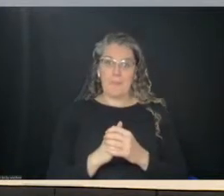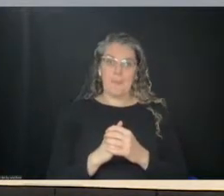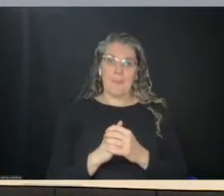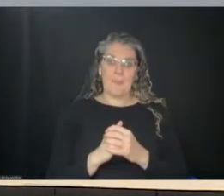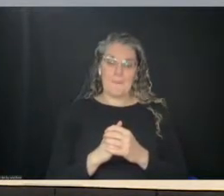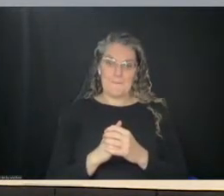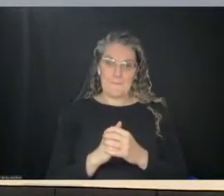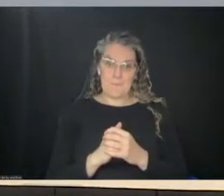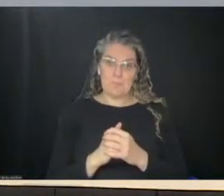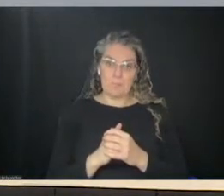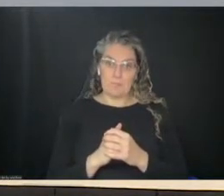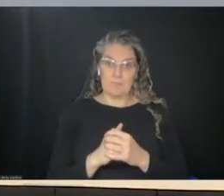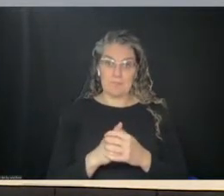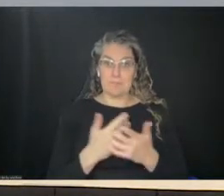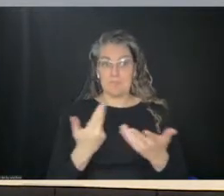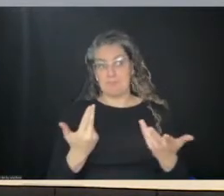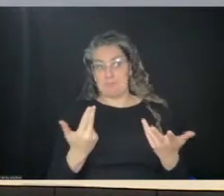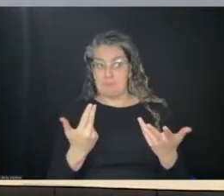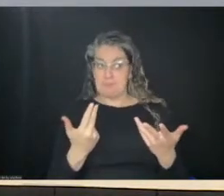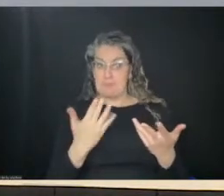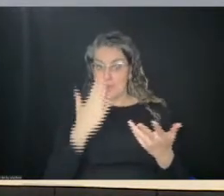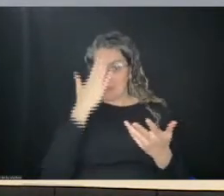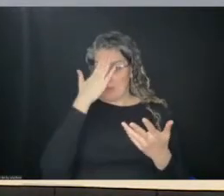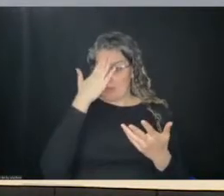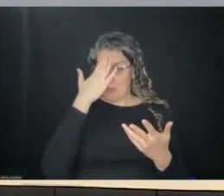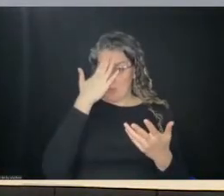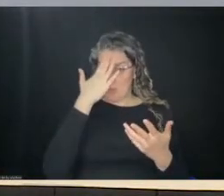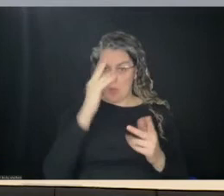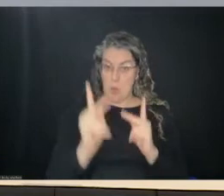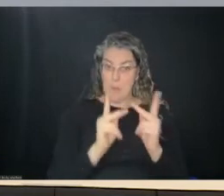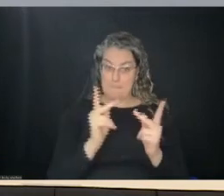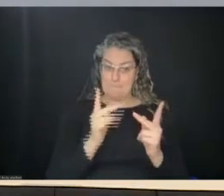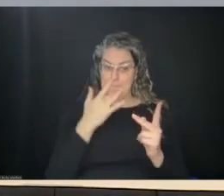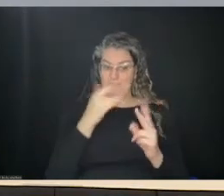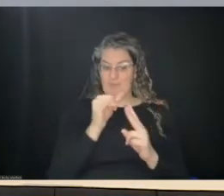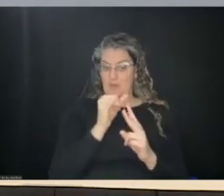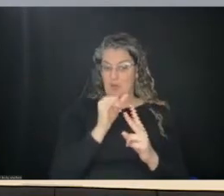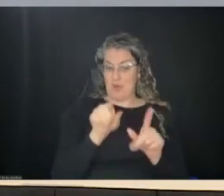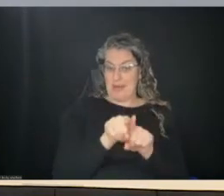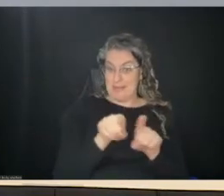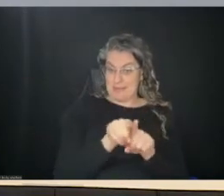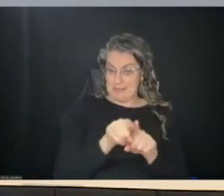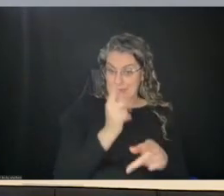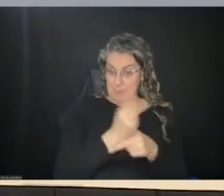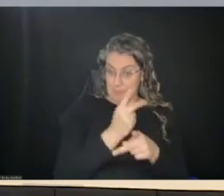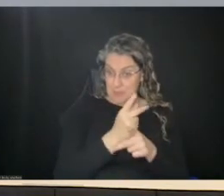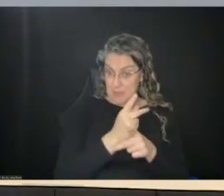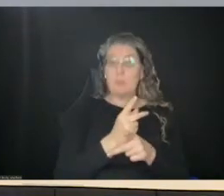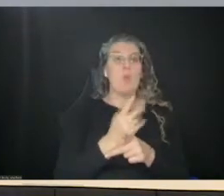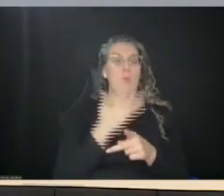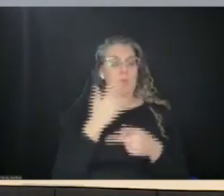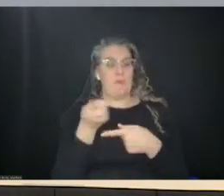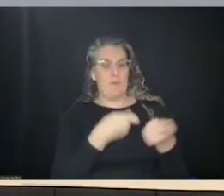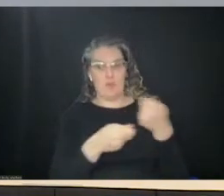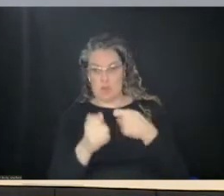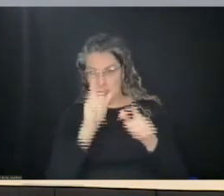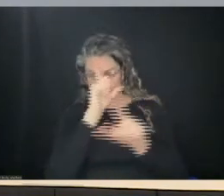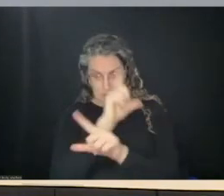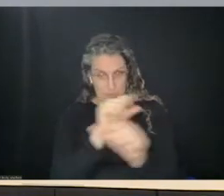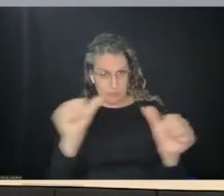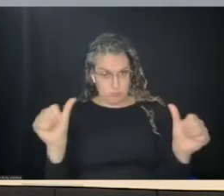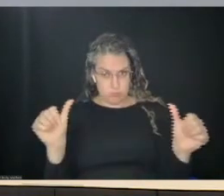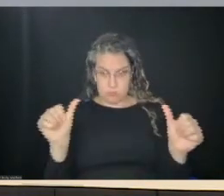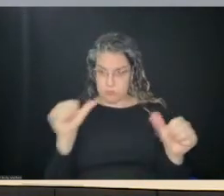certainly anticipated, and this will be, I think, confirmed with the NACI statement that's coming out this